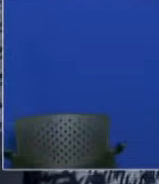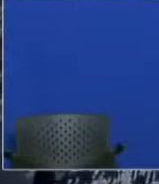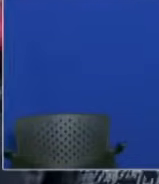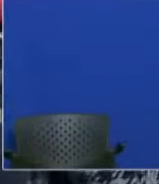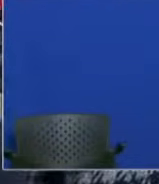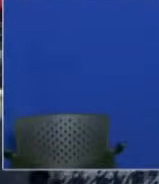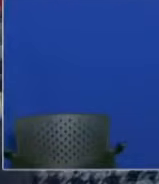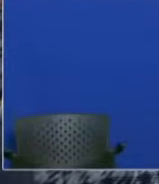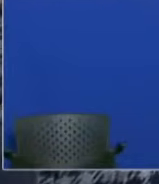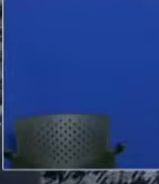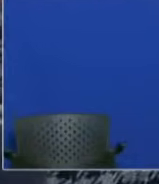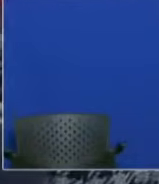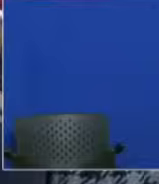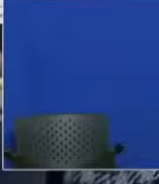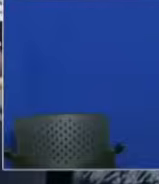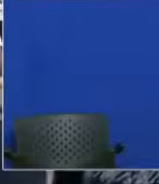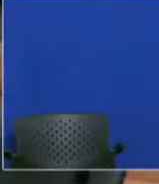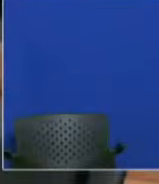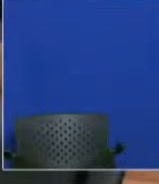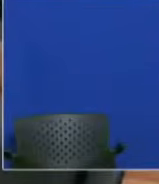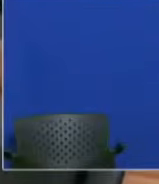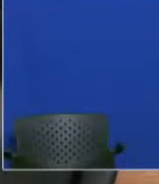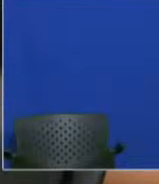Madlanga said to me,